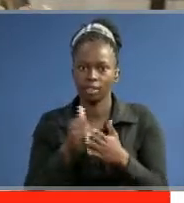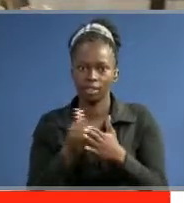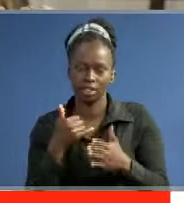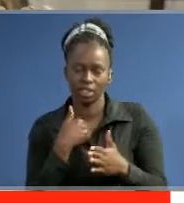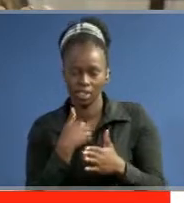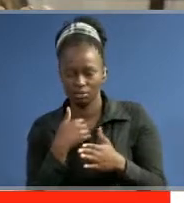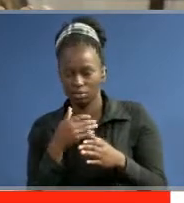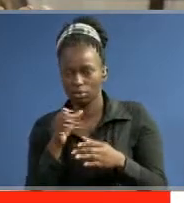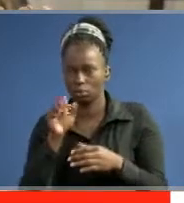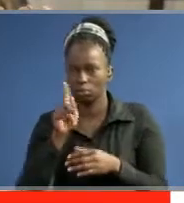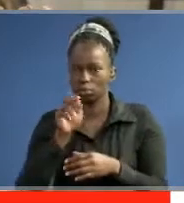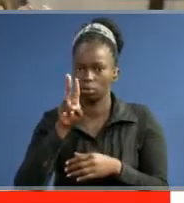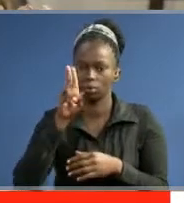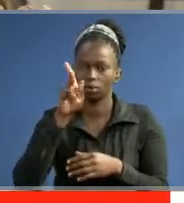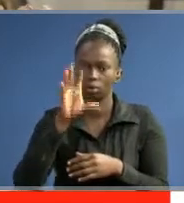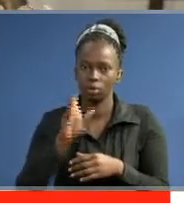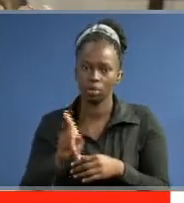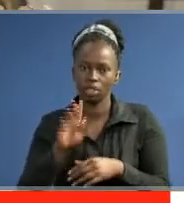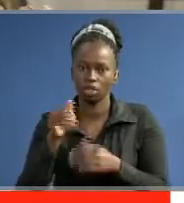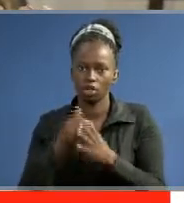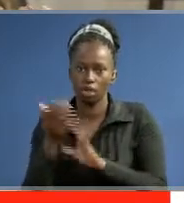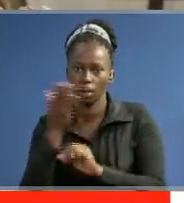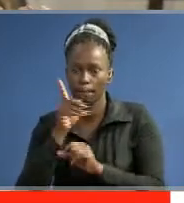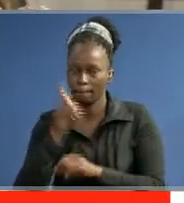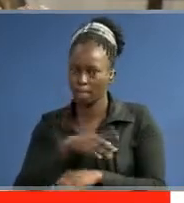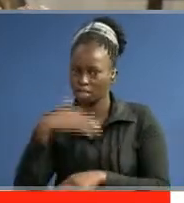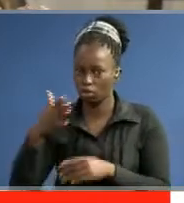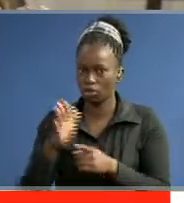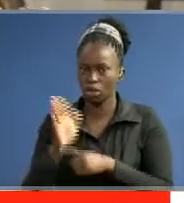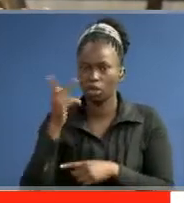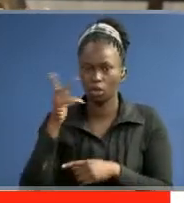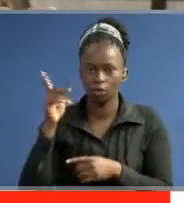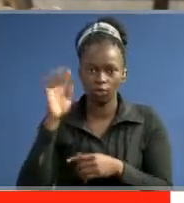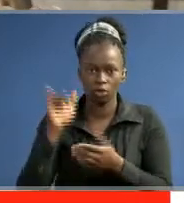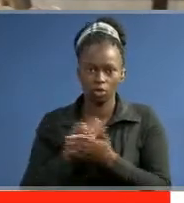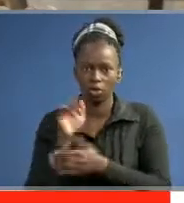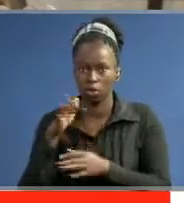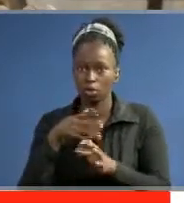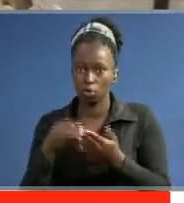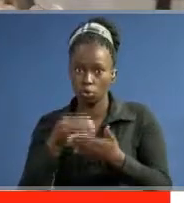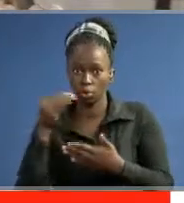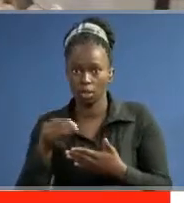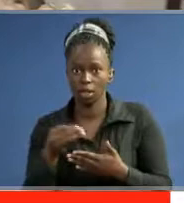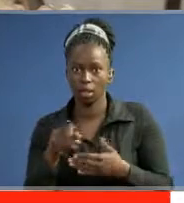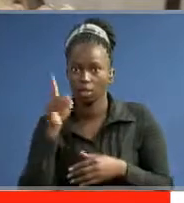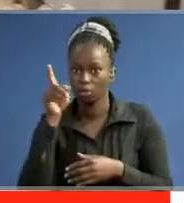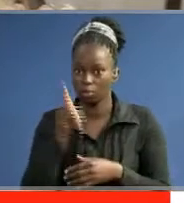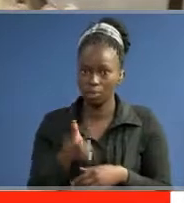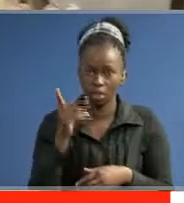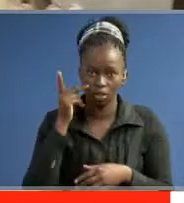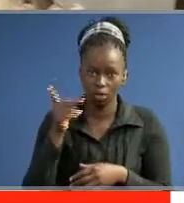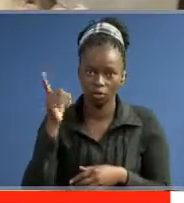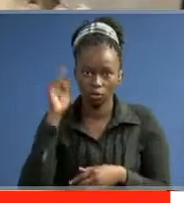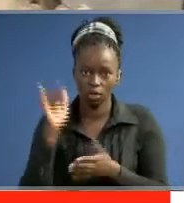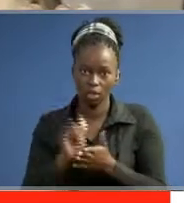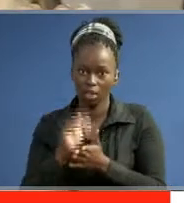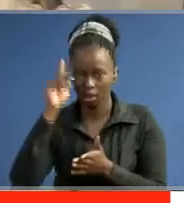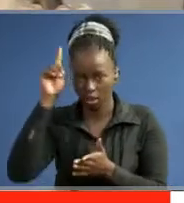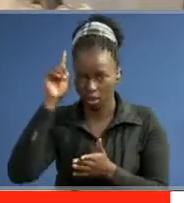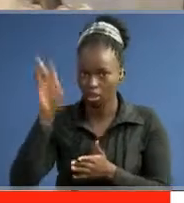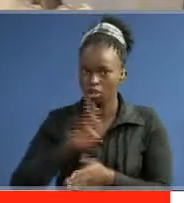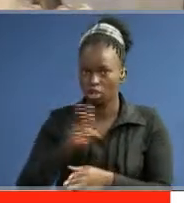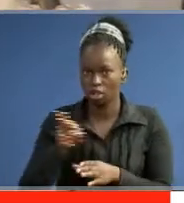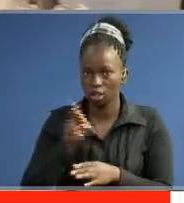stamp. You must always look for that stamp in any carcass you want to buy. You must look for the general nature of